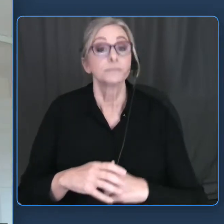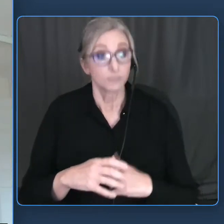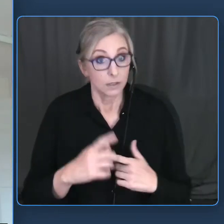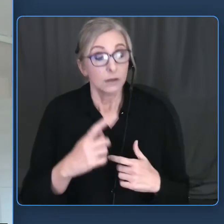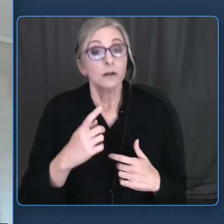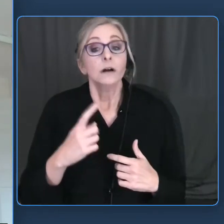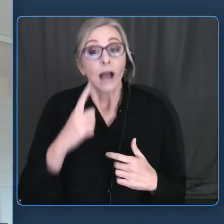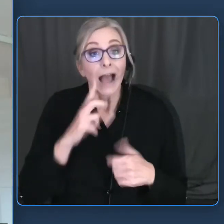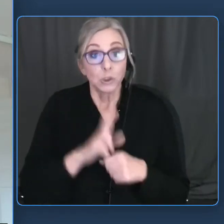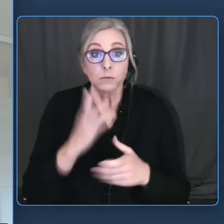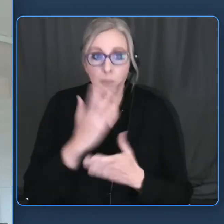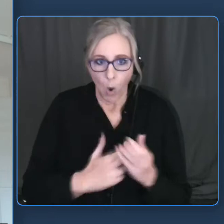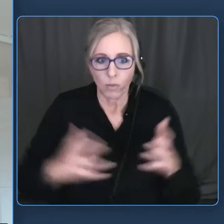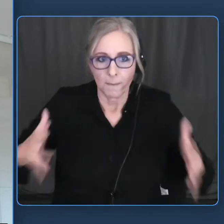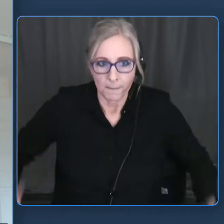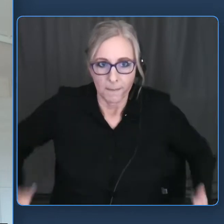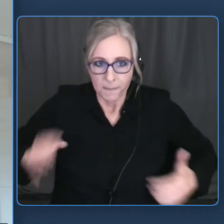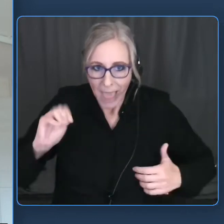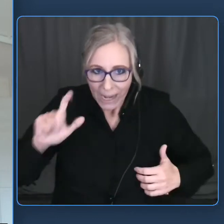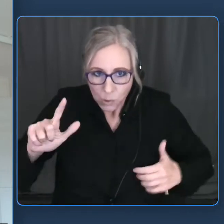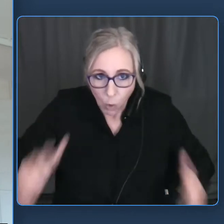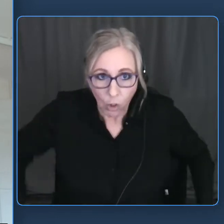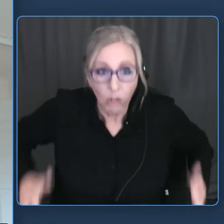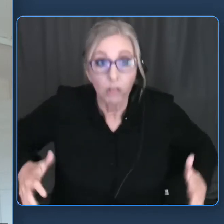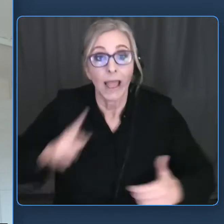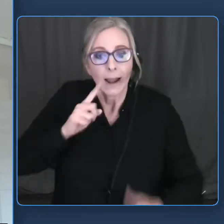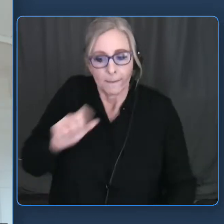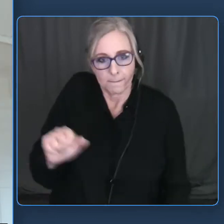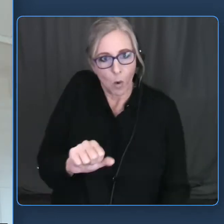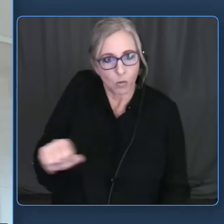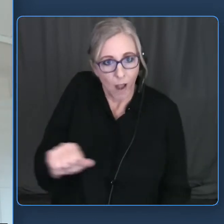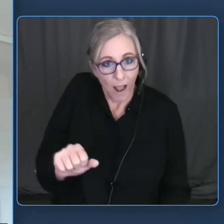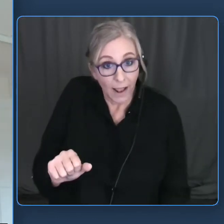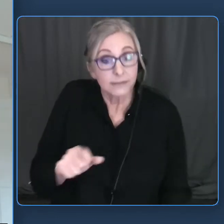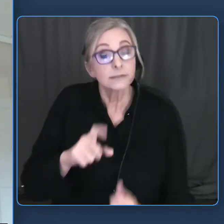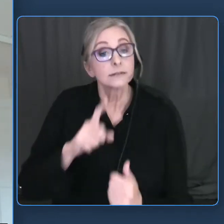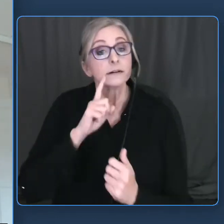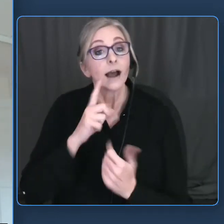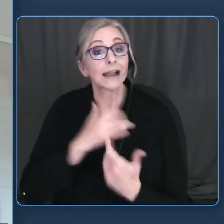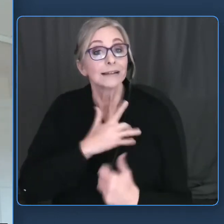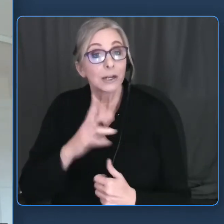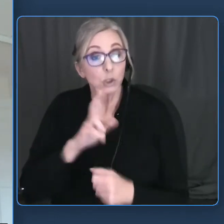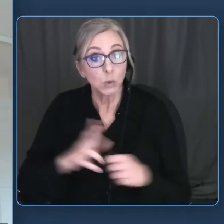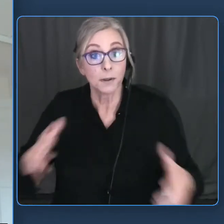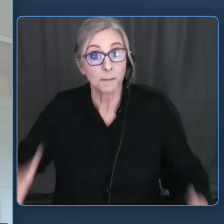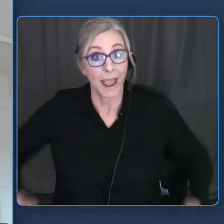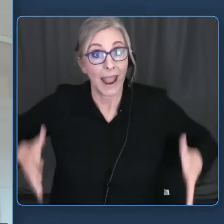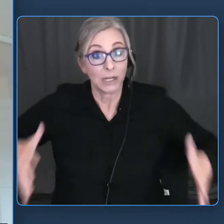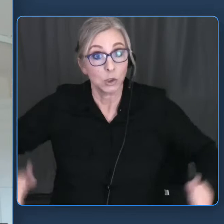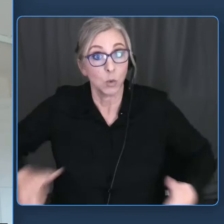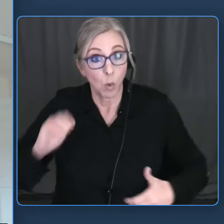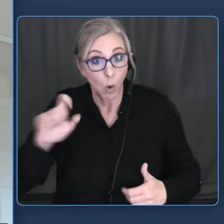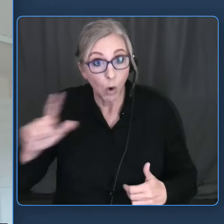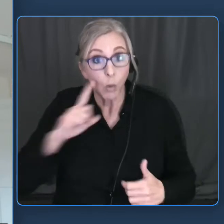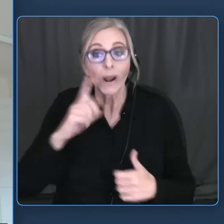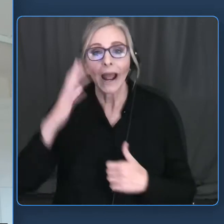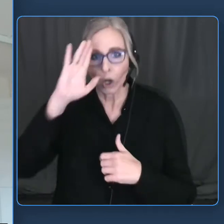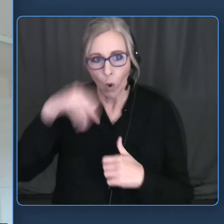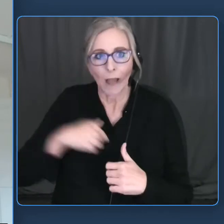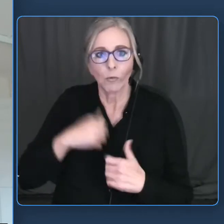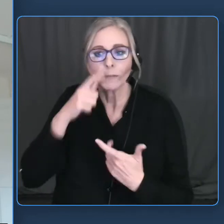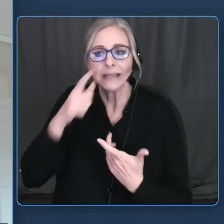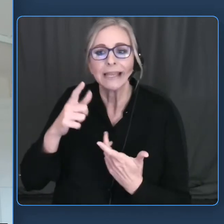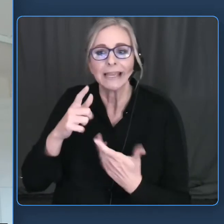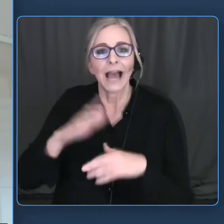Yeah, so I use both. And I typically use a manual wheelchair when I know I'm going to